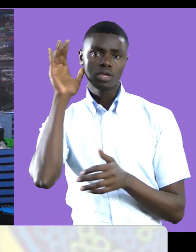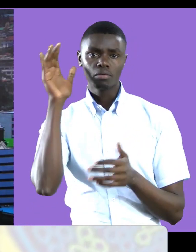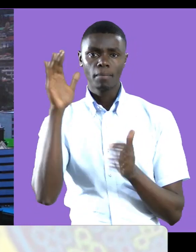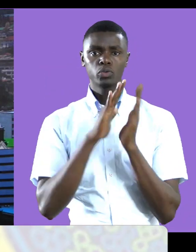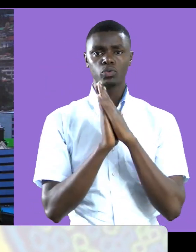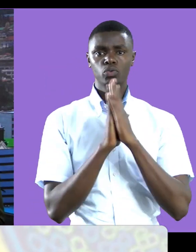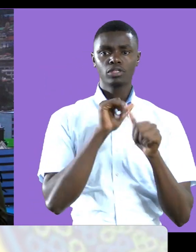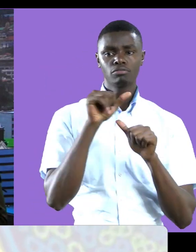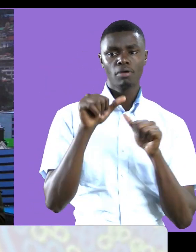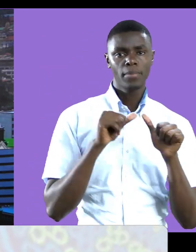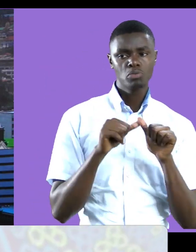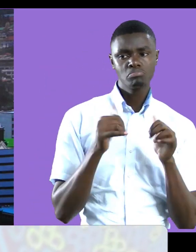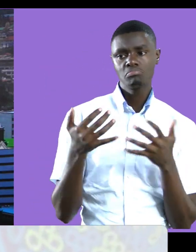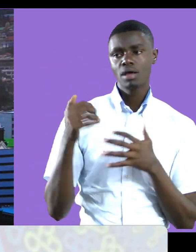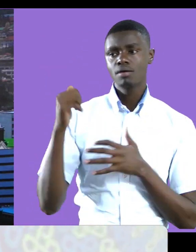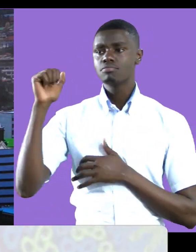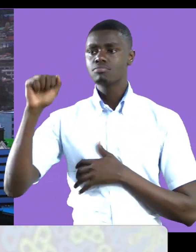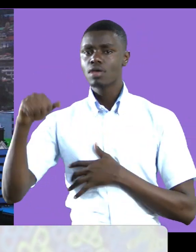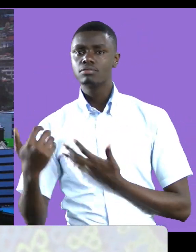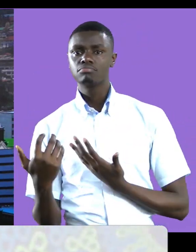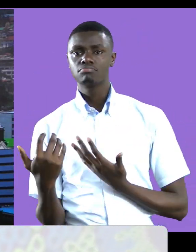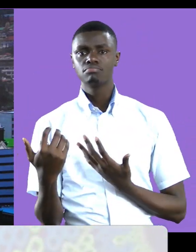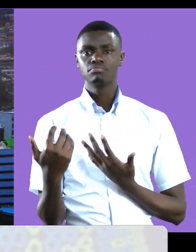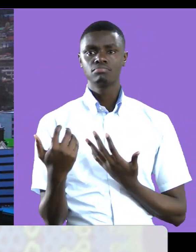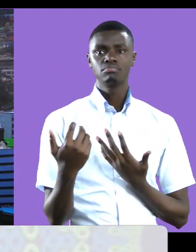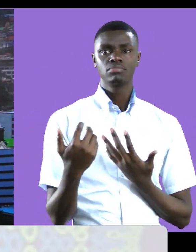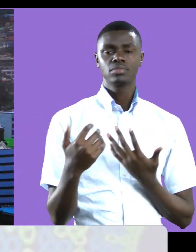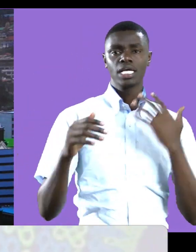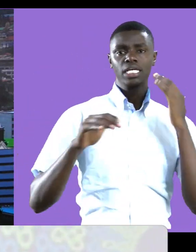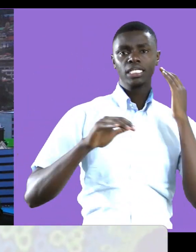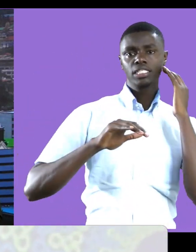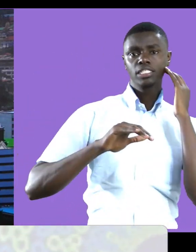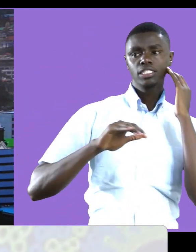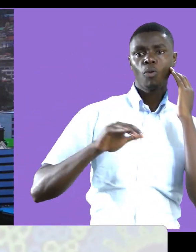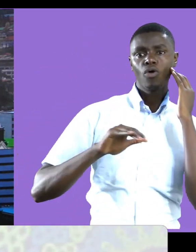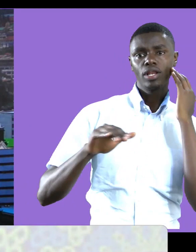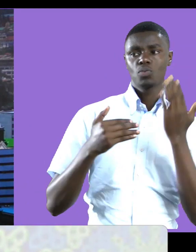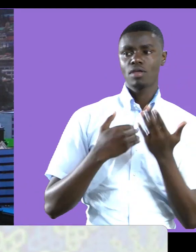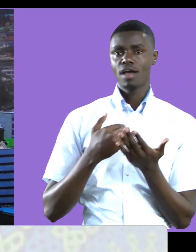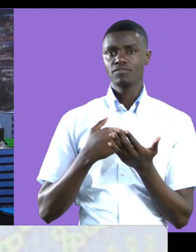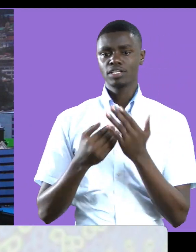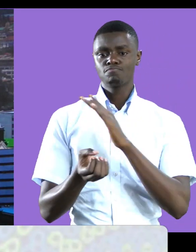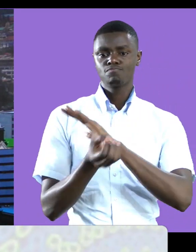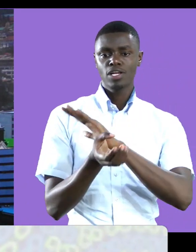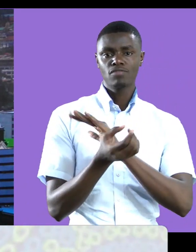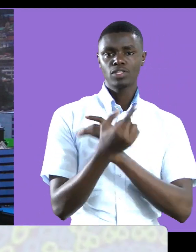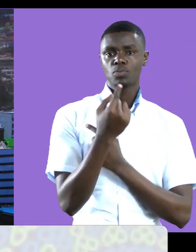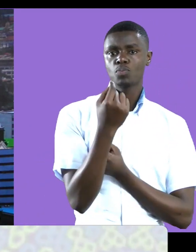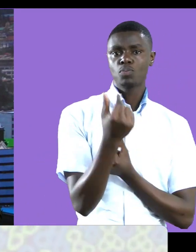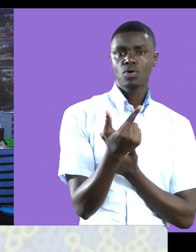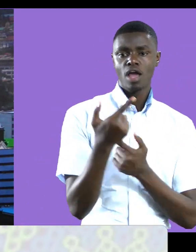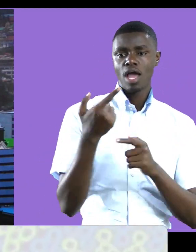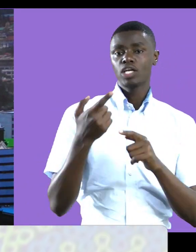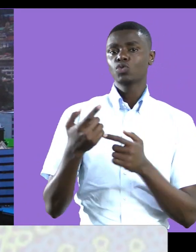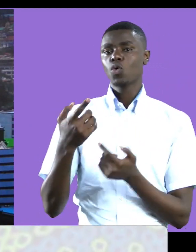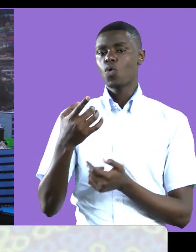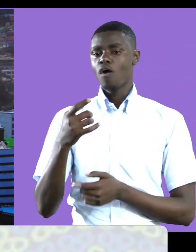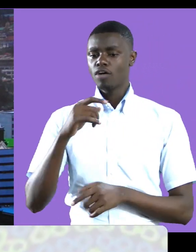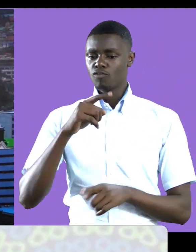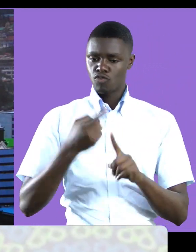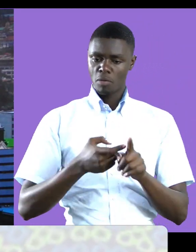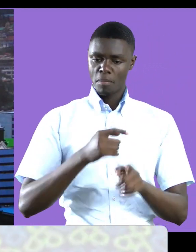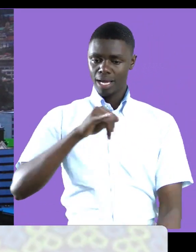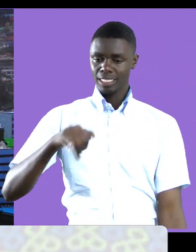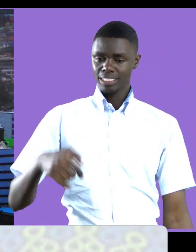about. Yes, yes. But it's a little bit of advice. Detox from that January back in November.